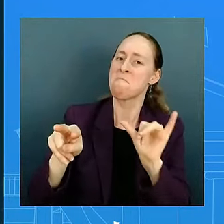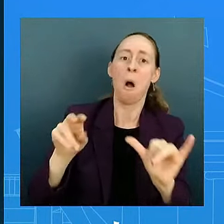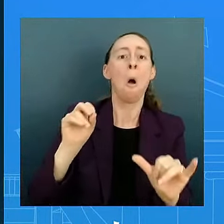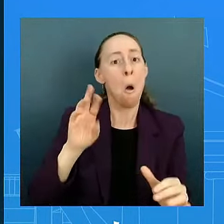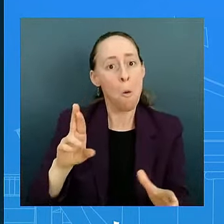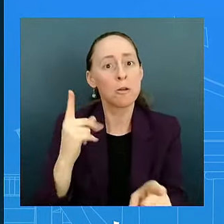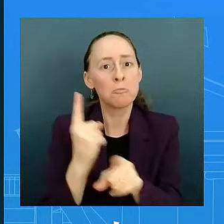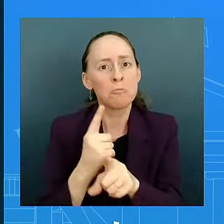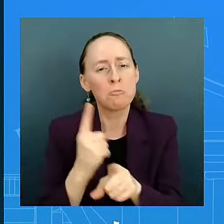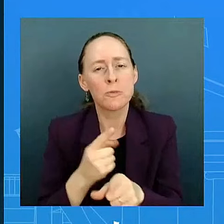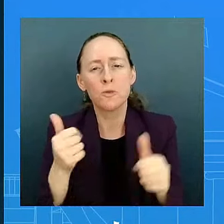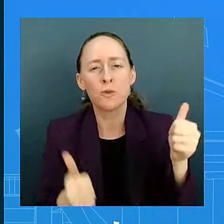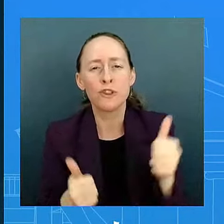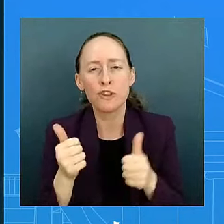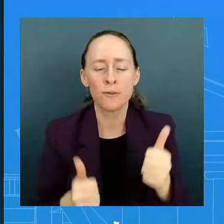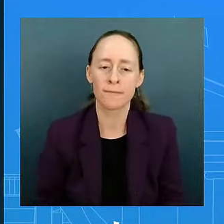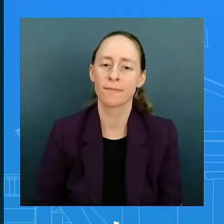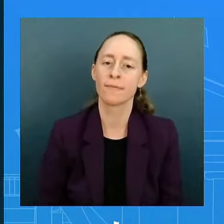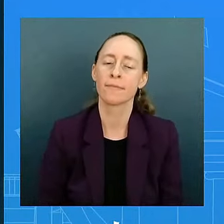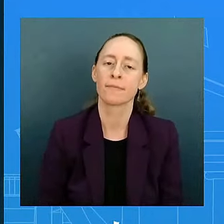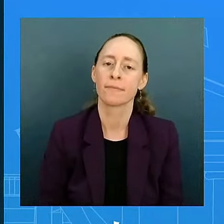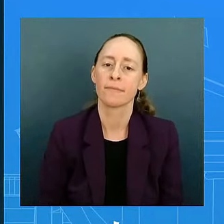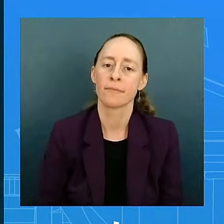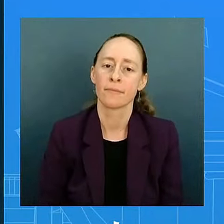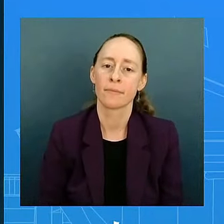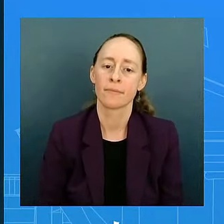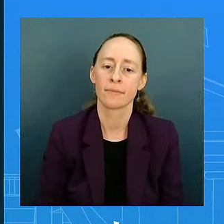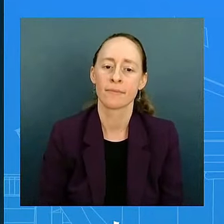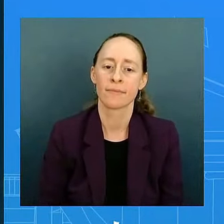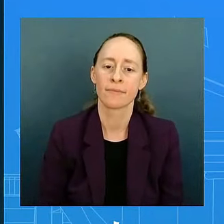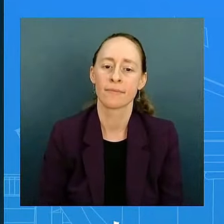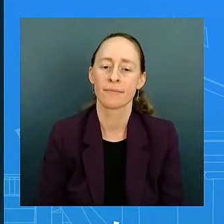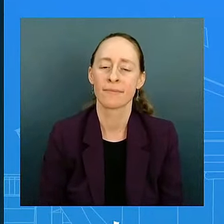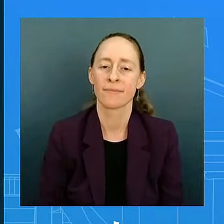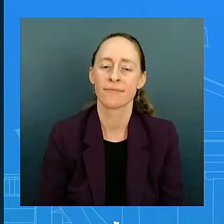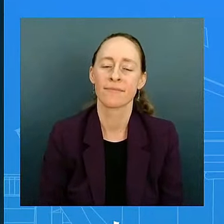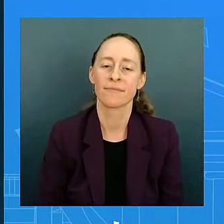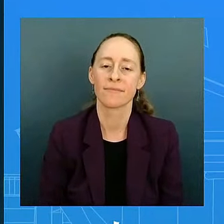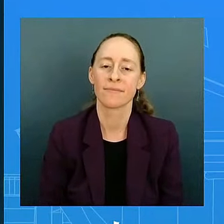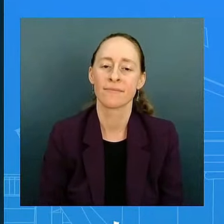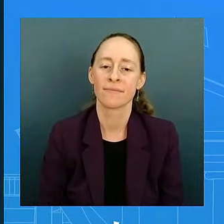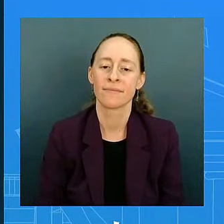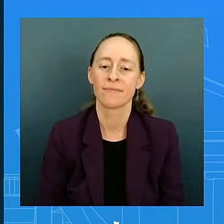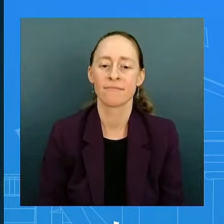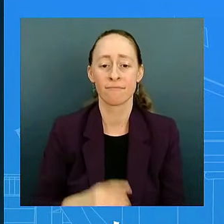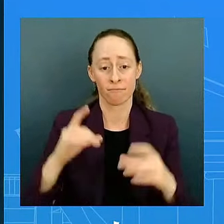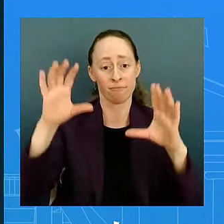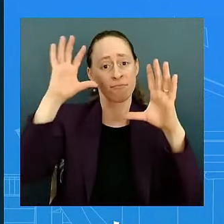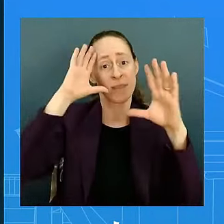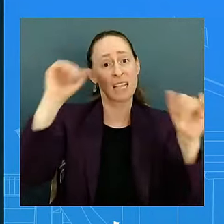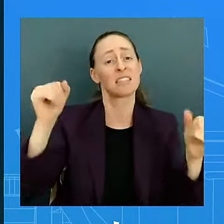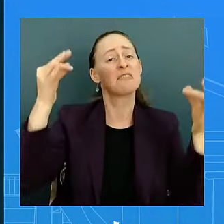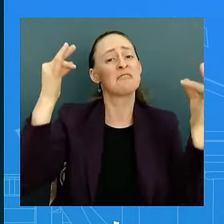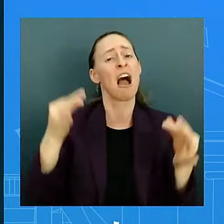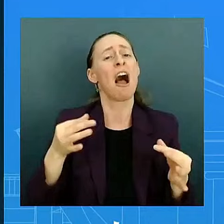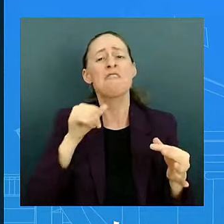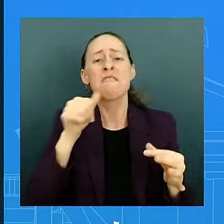The president, and we've said this already, the president made his decision because he knew